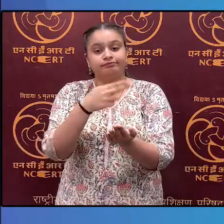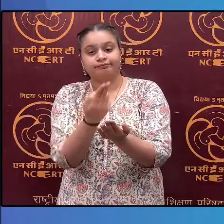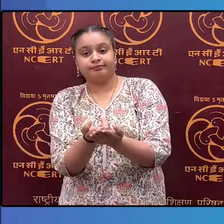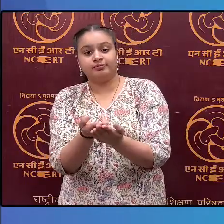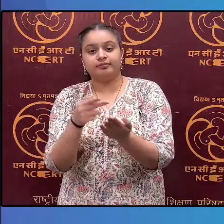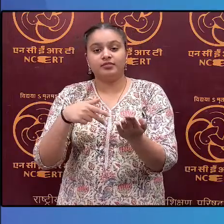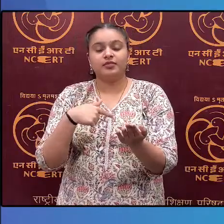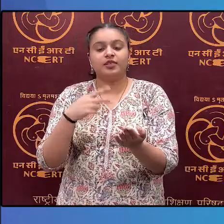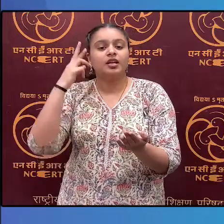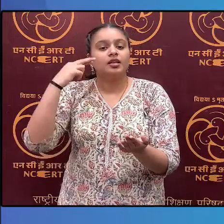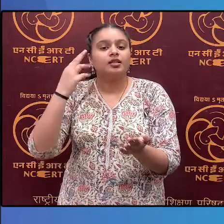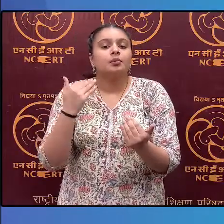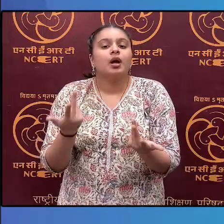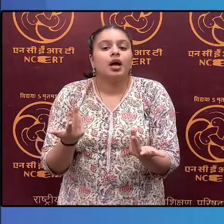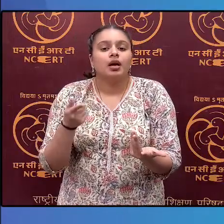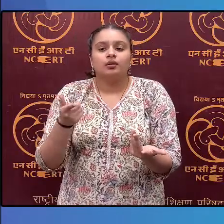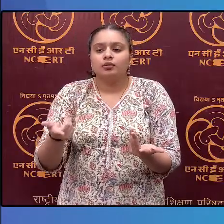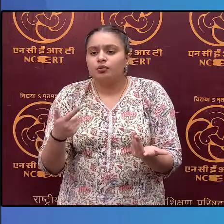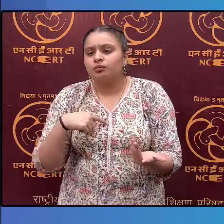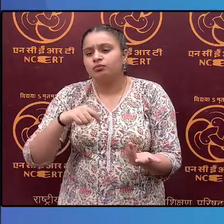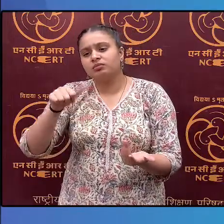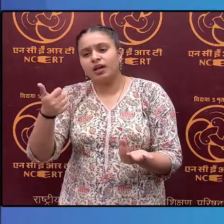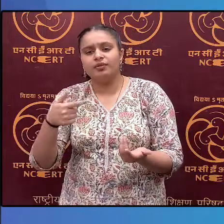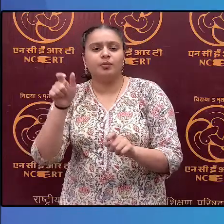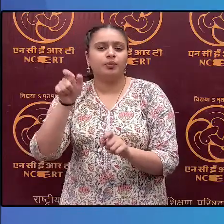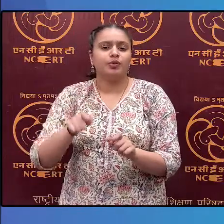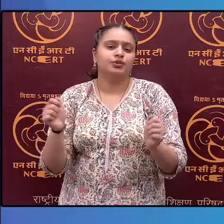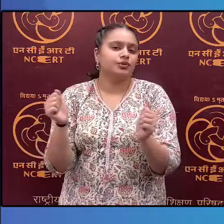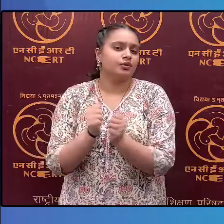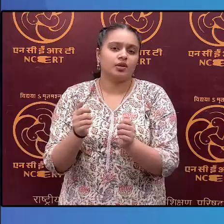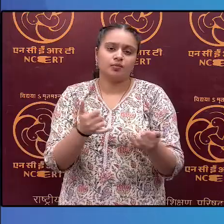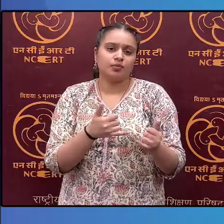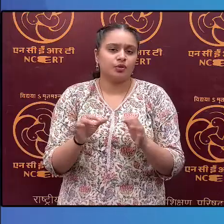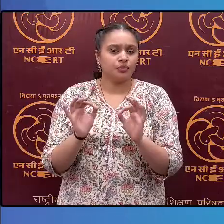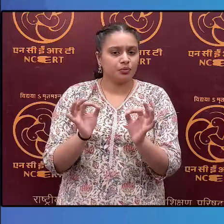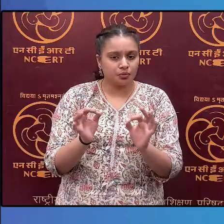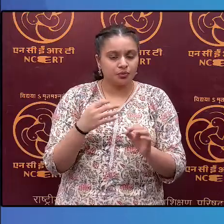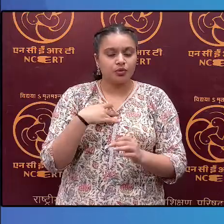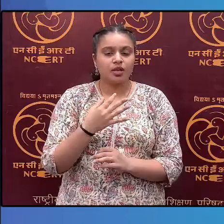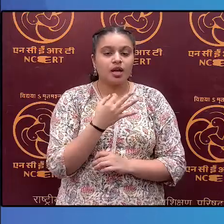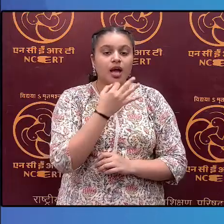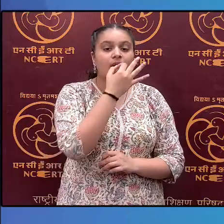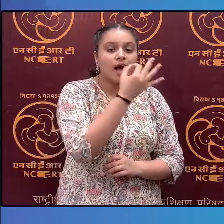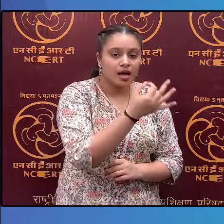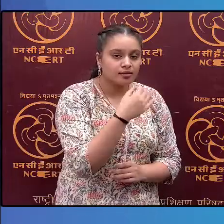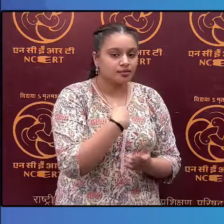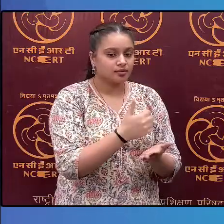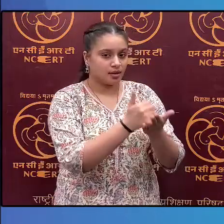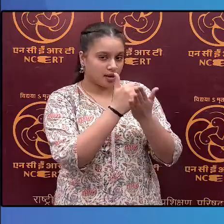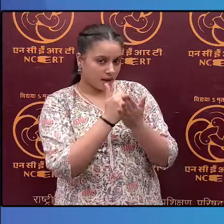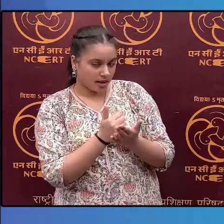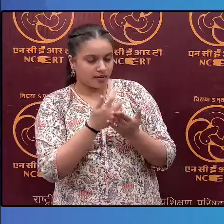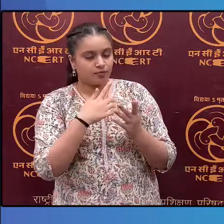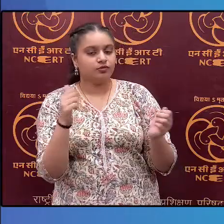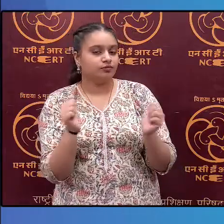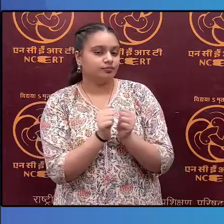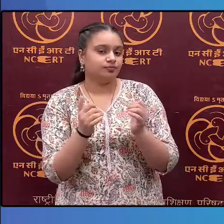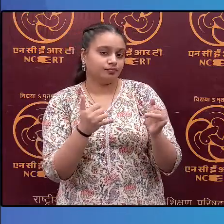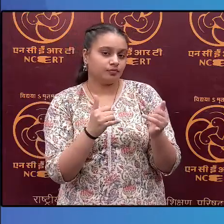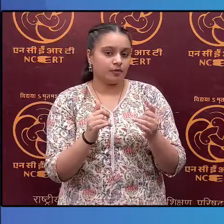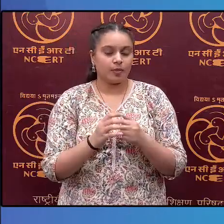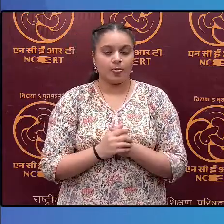doing this because he was not having anyone to play with, and later on he asked Meena to help him and to play with him.